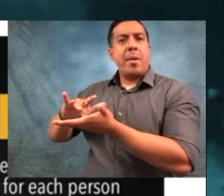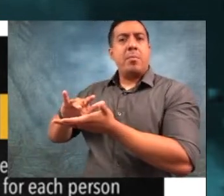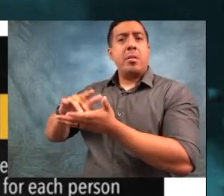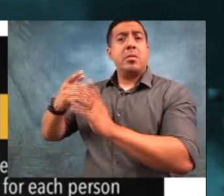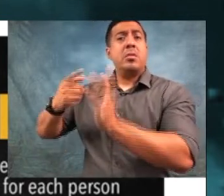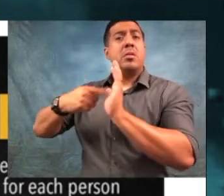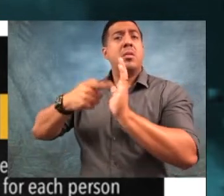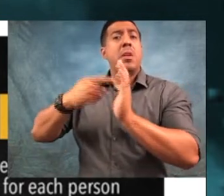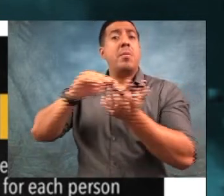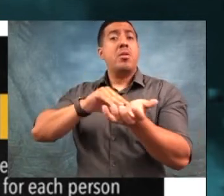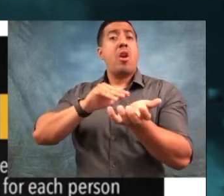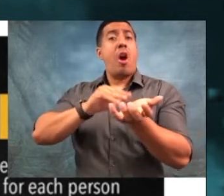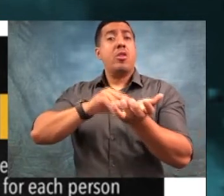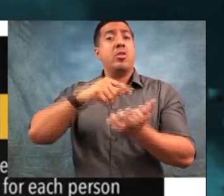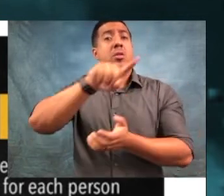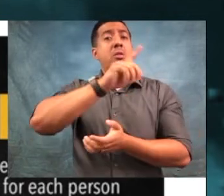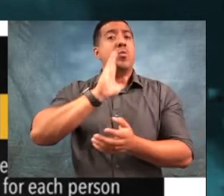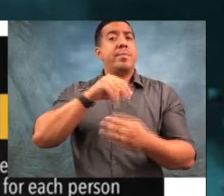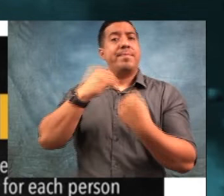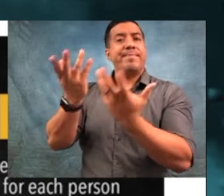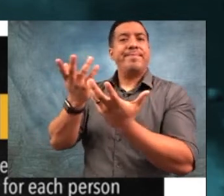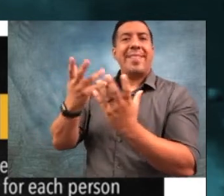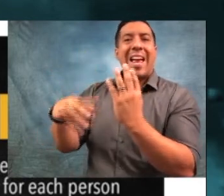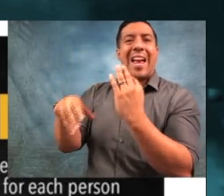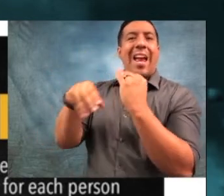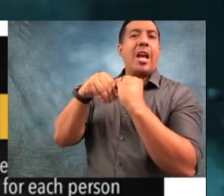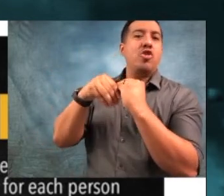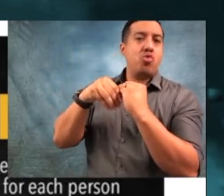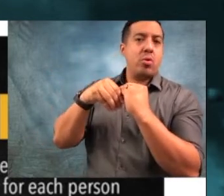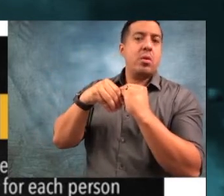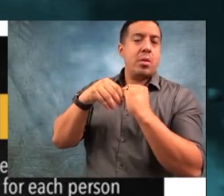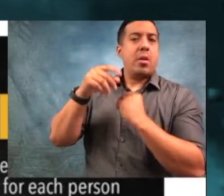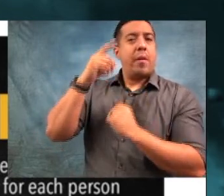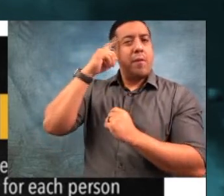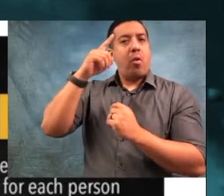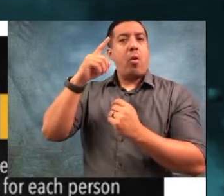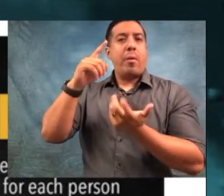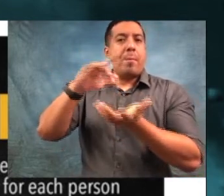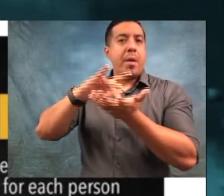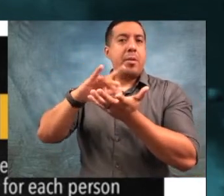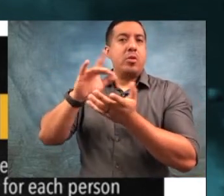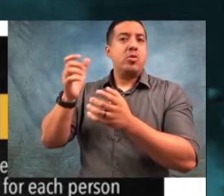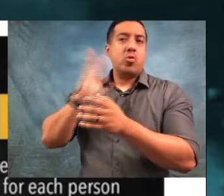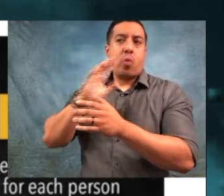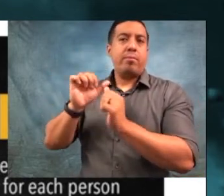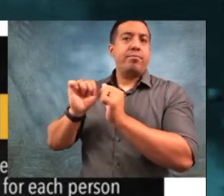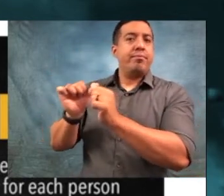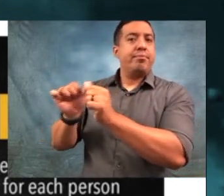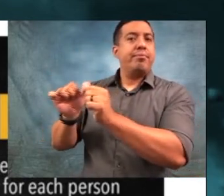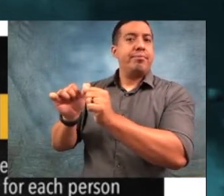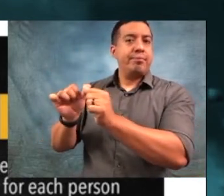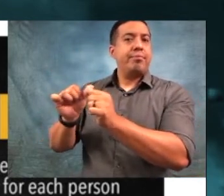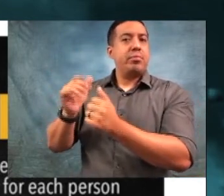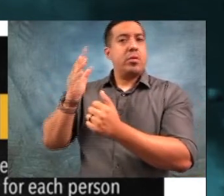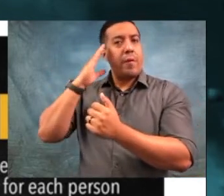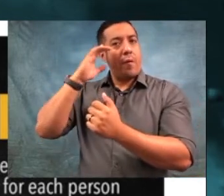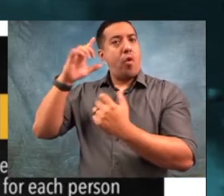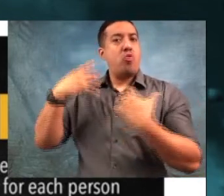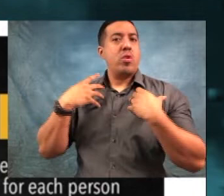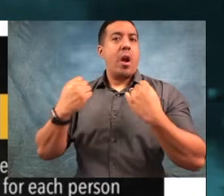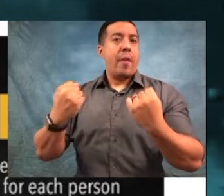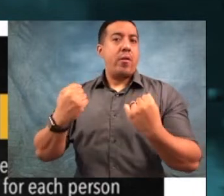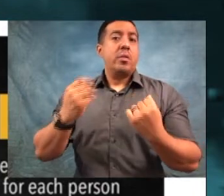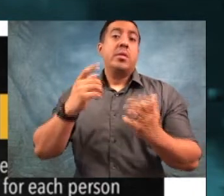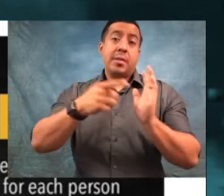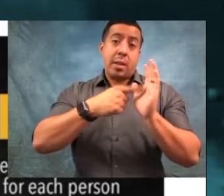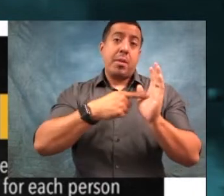of medication. Sometimes doctors ahead of a storm will prescribe a little extra supply to hold you